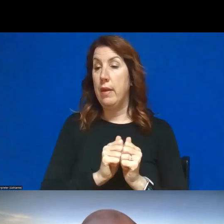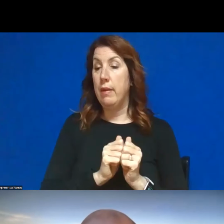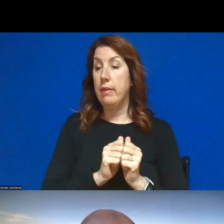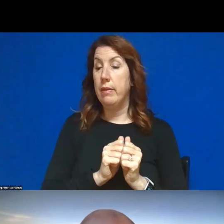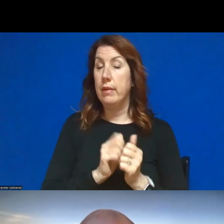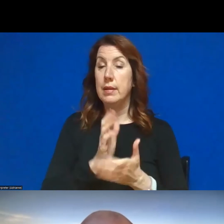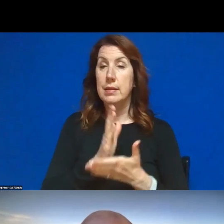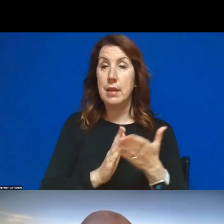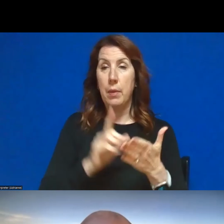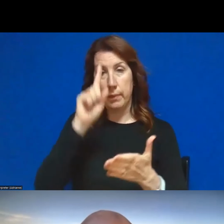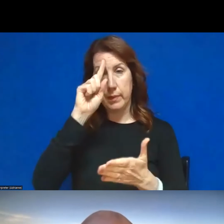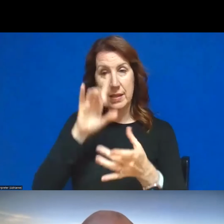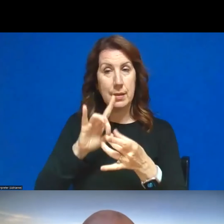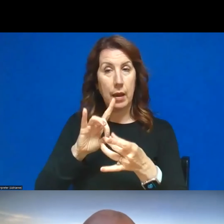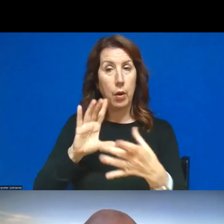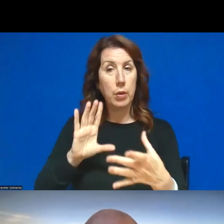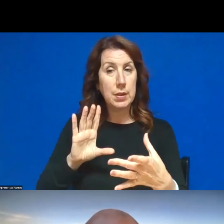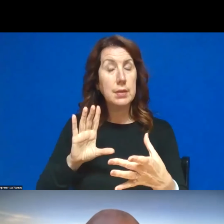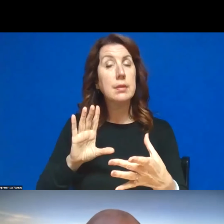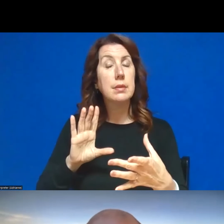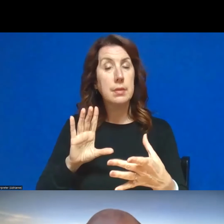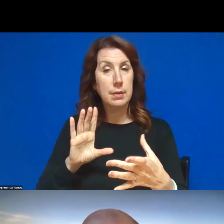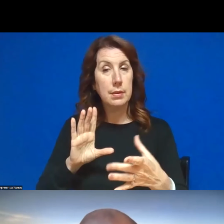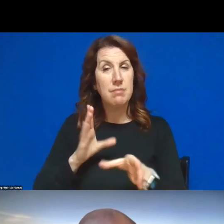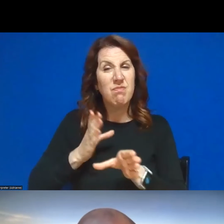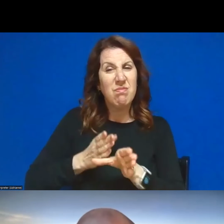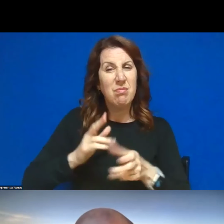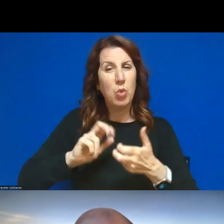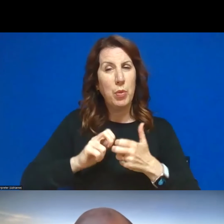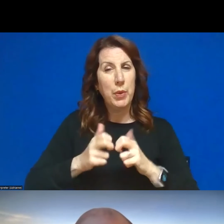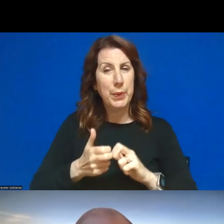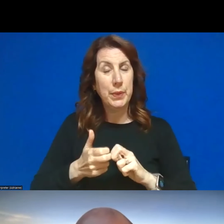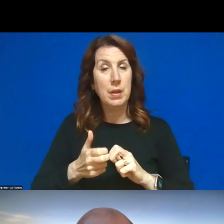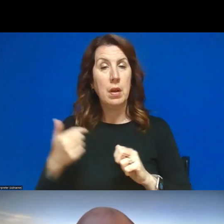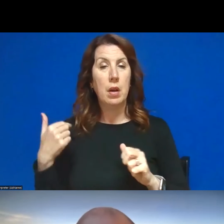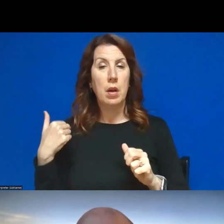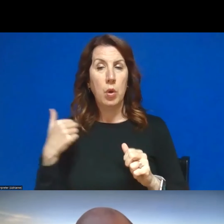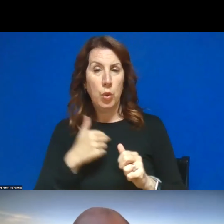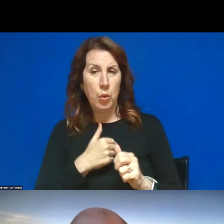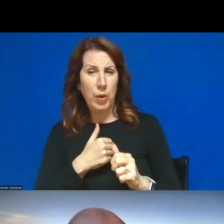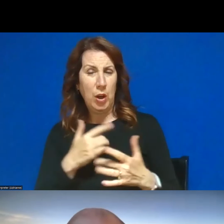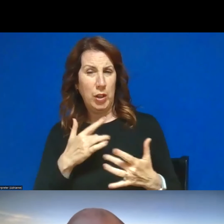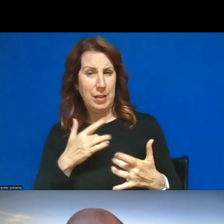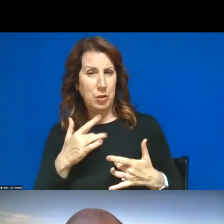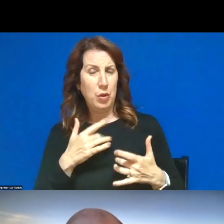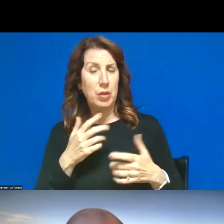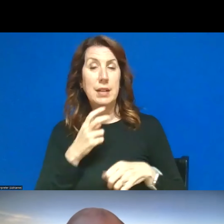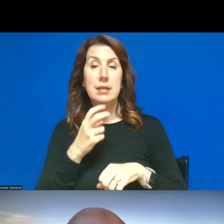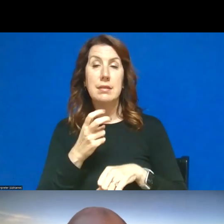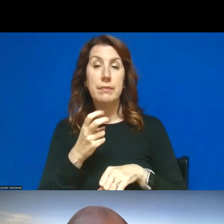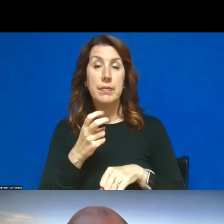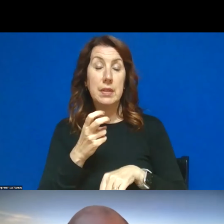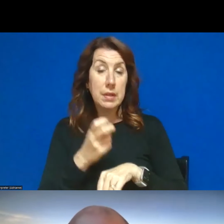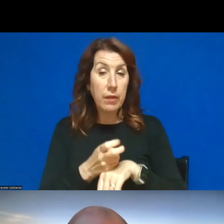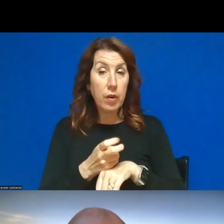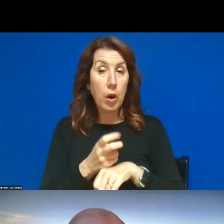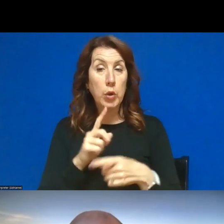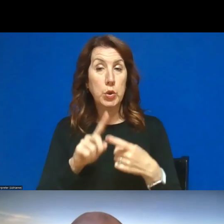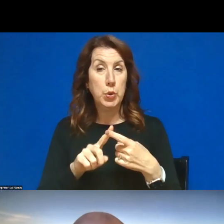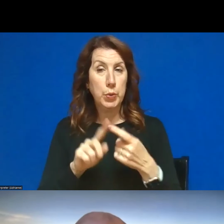of psychosis, we express that it's very difficult to